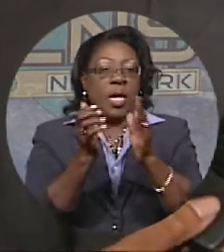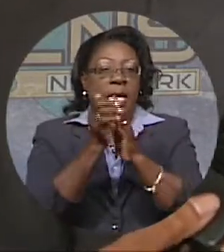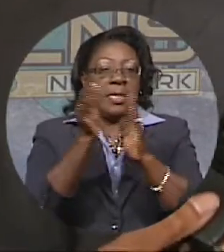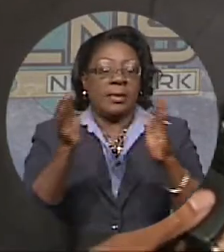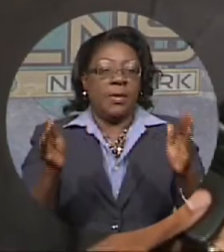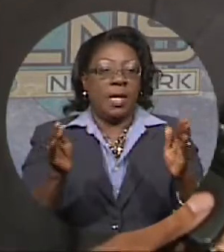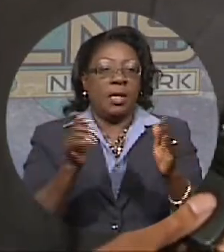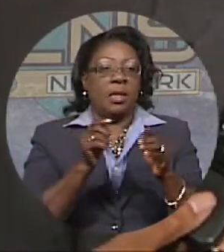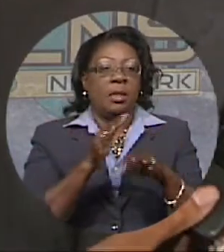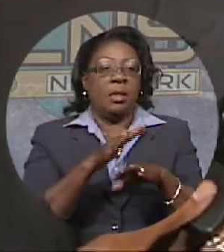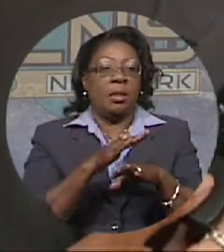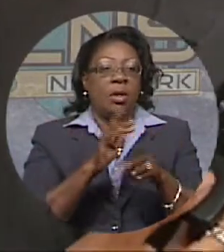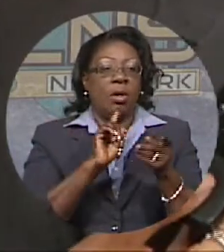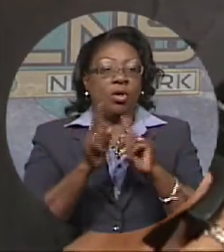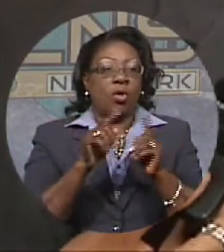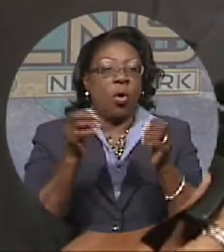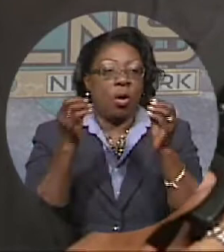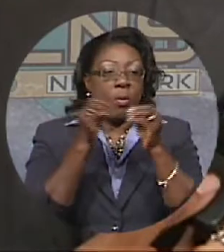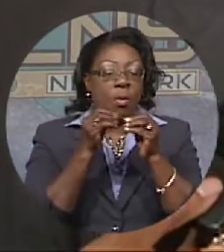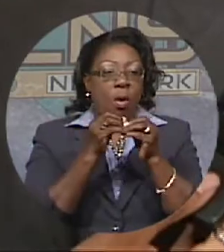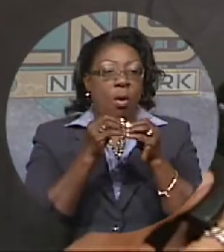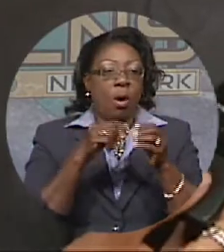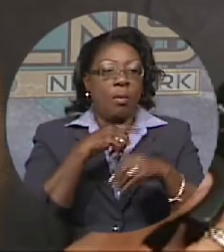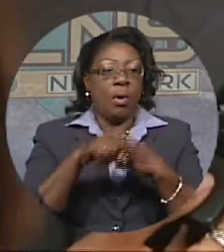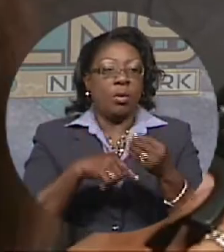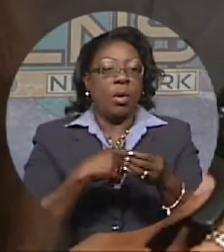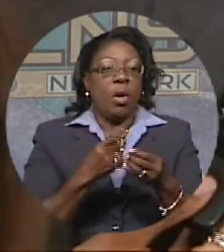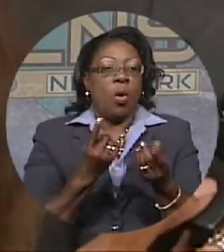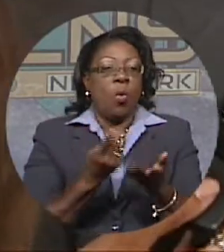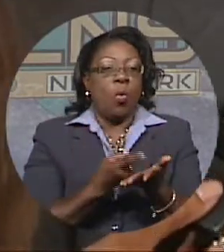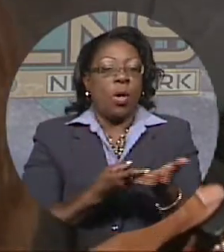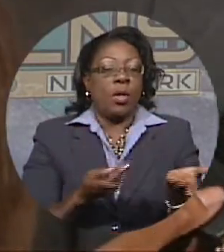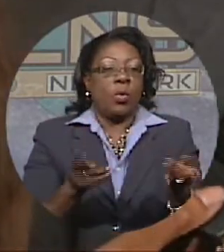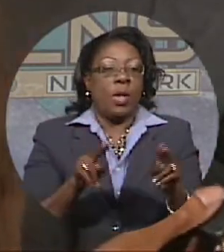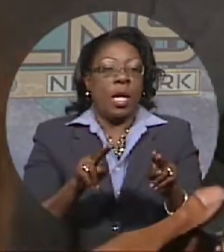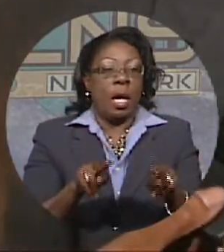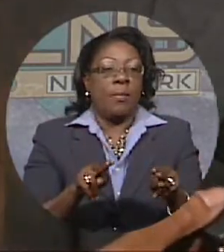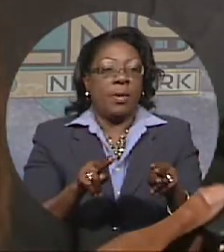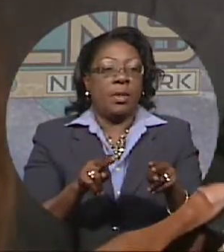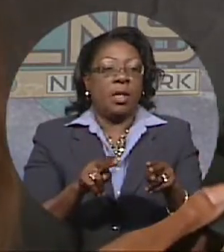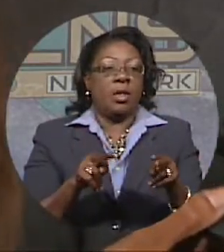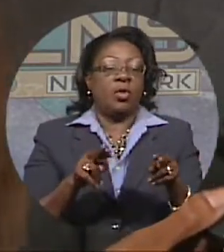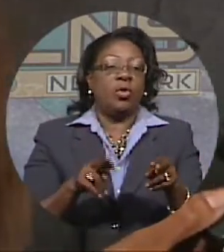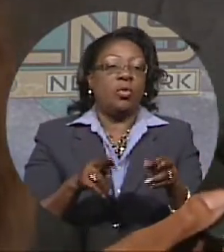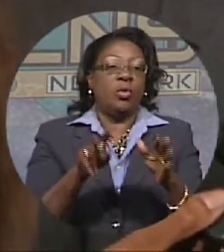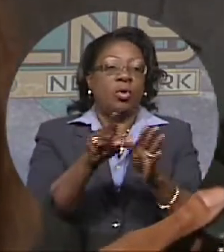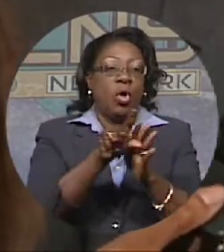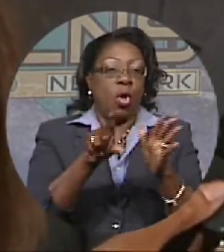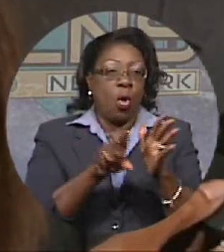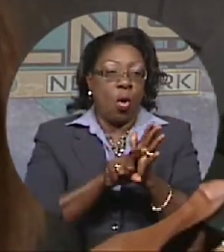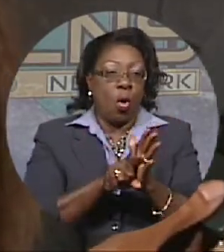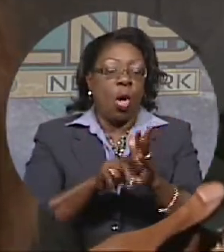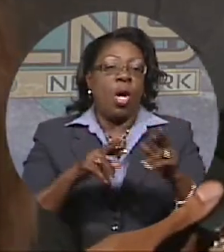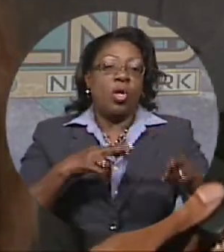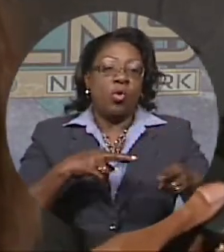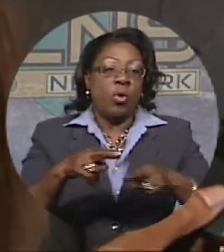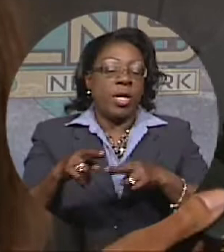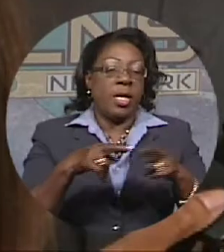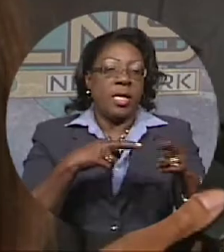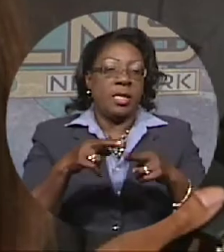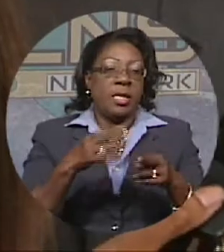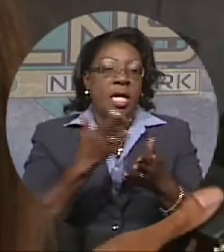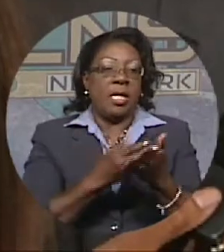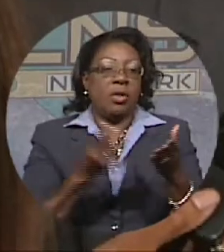expand on our approach to the law, the regulations, and to those